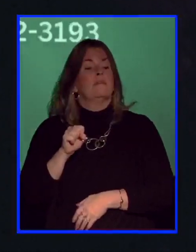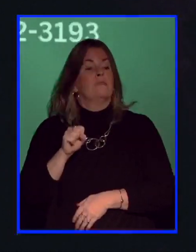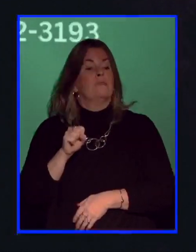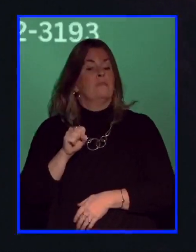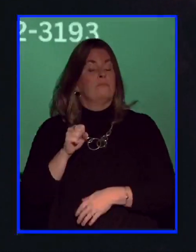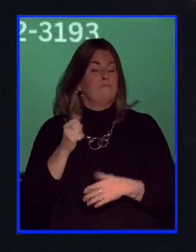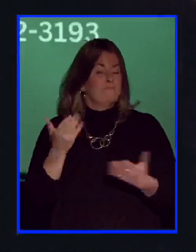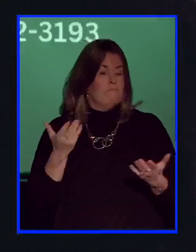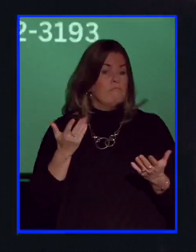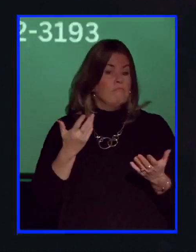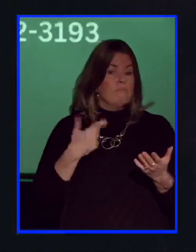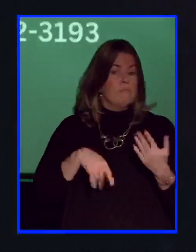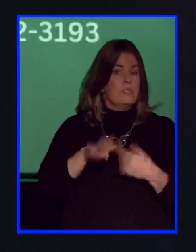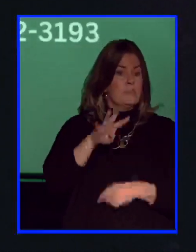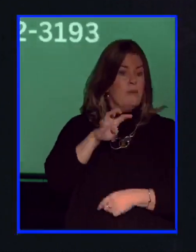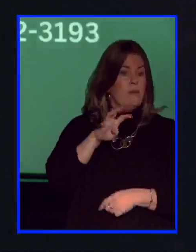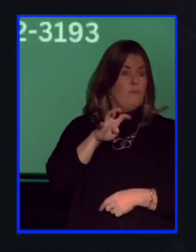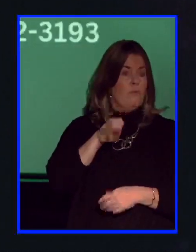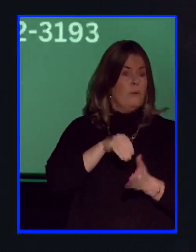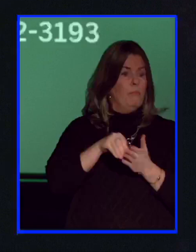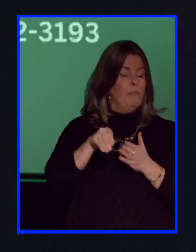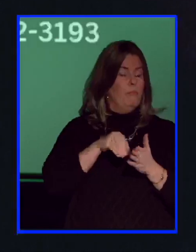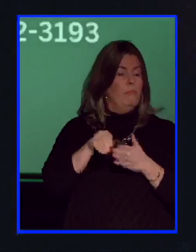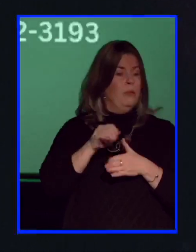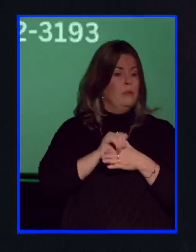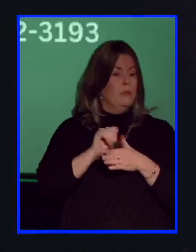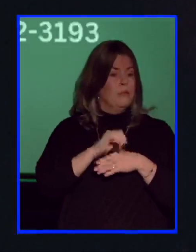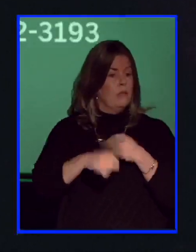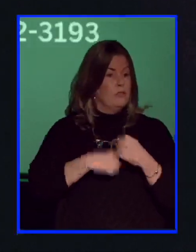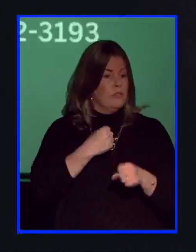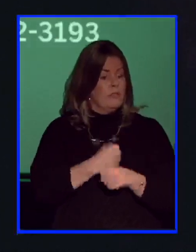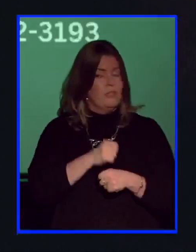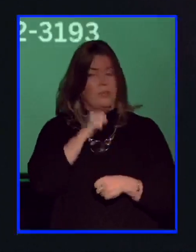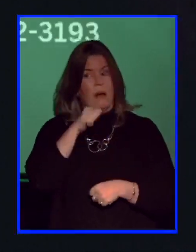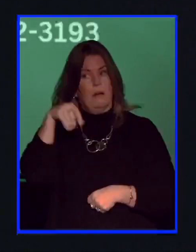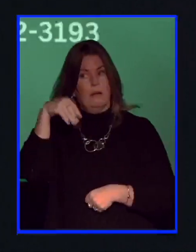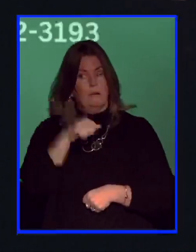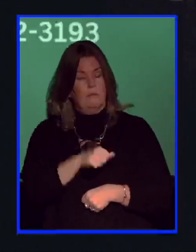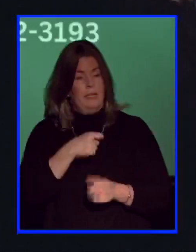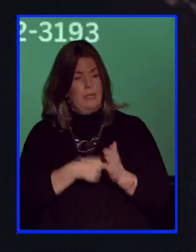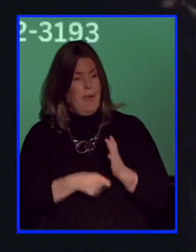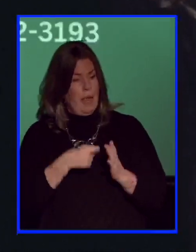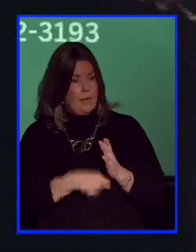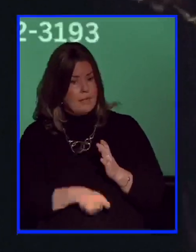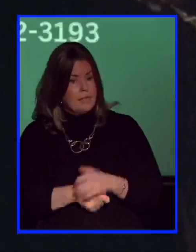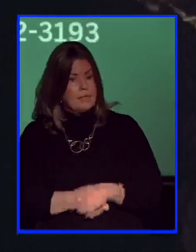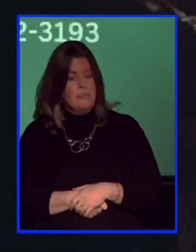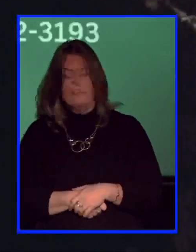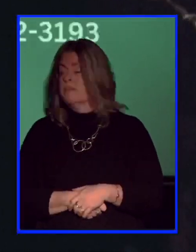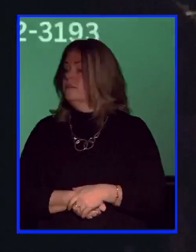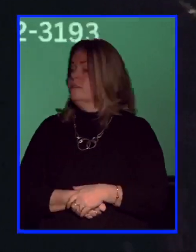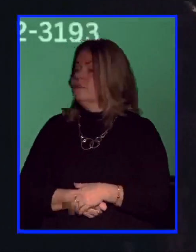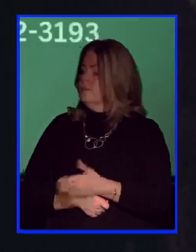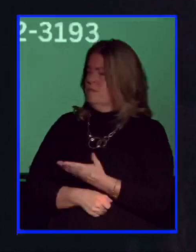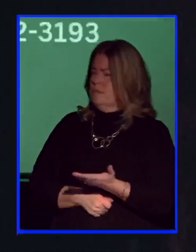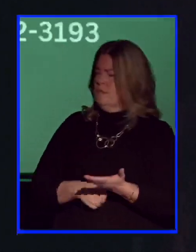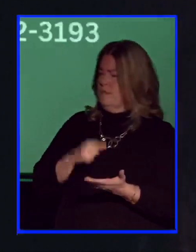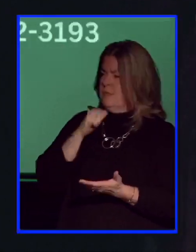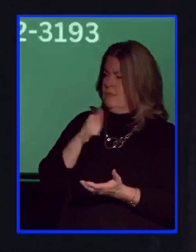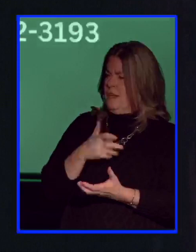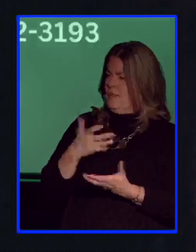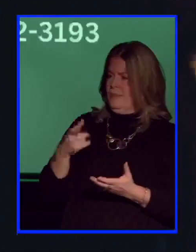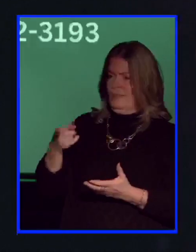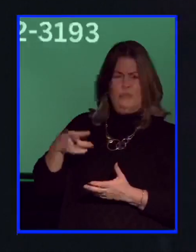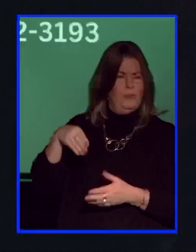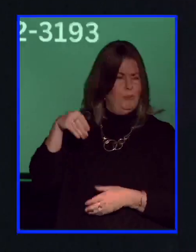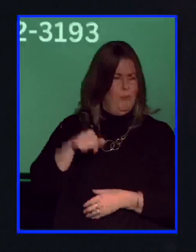accounts, it's about $400 billion a year in unpaid taxes that comes, you know, there's not many of you who pay